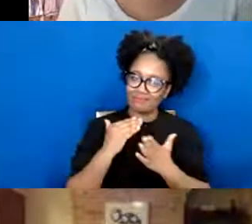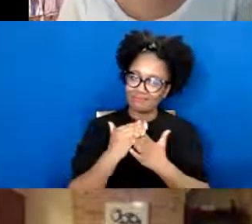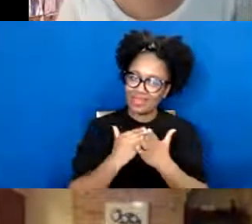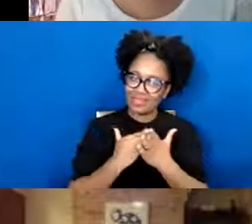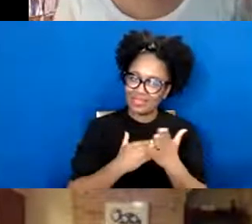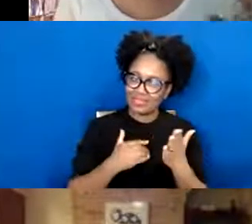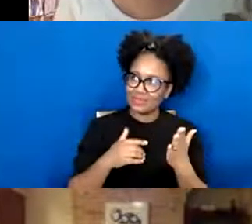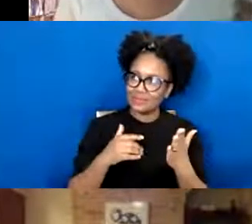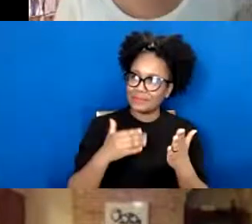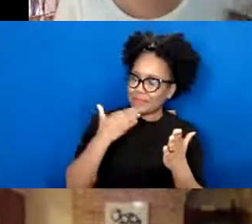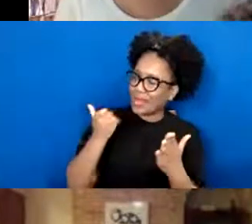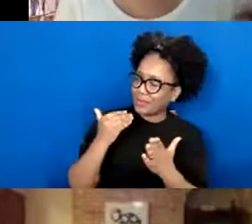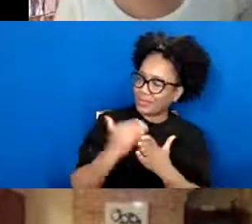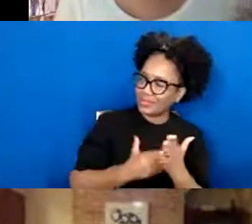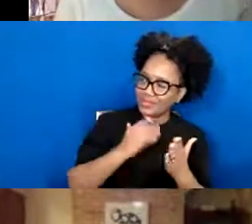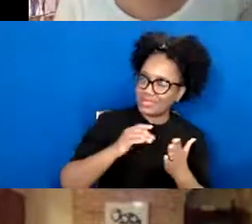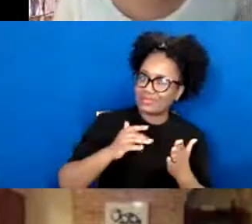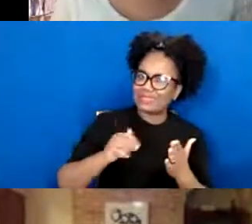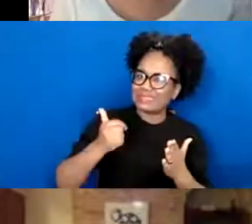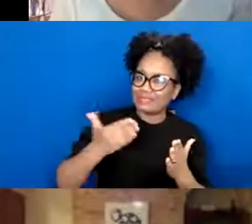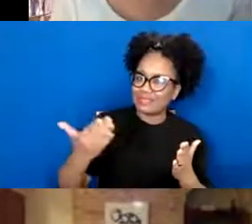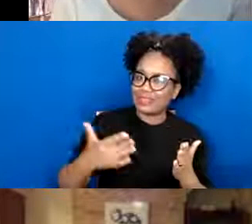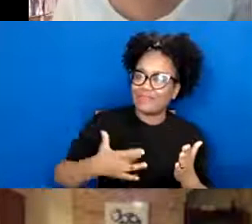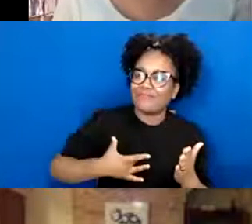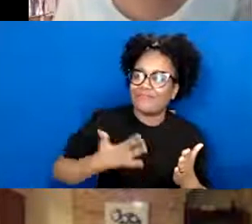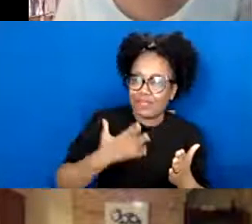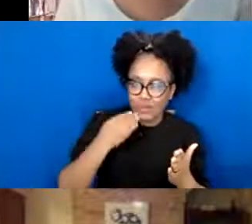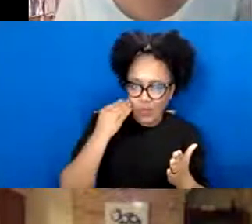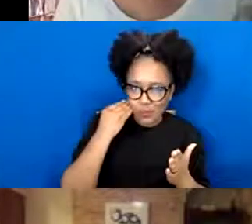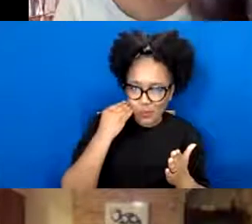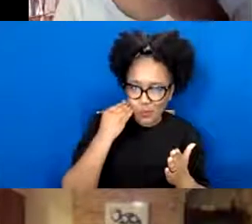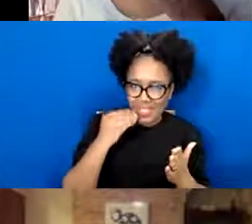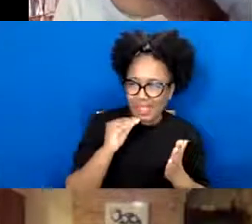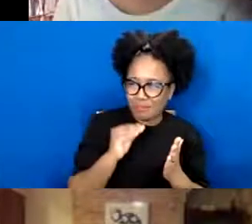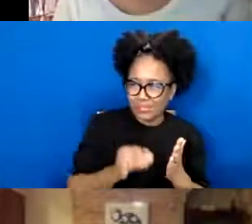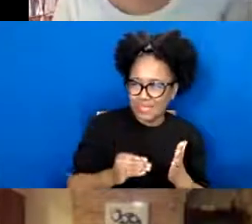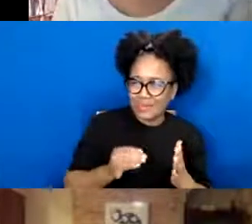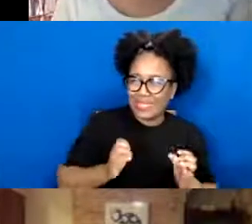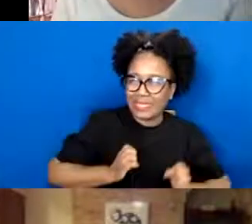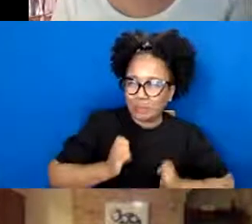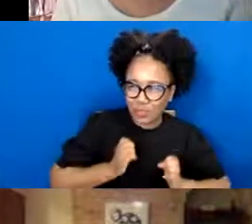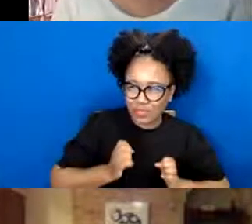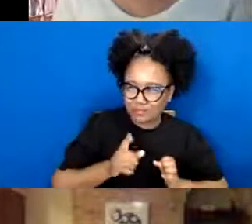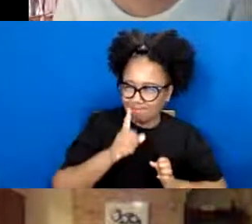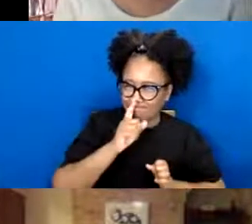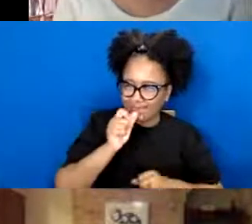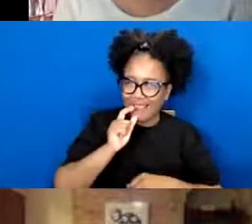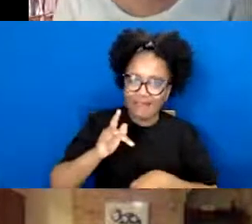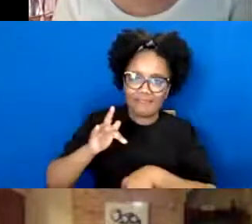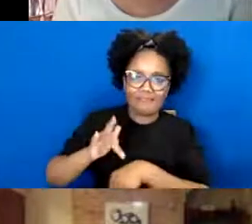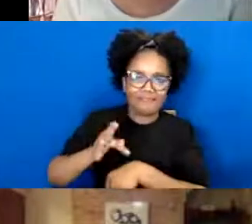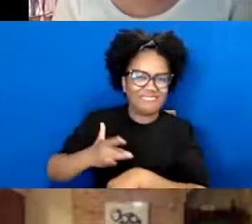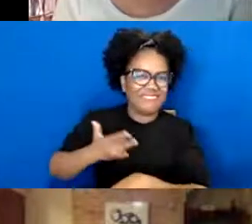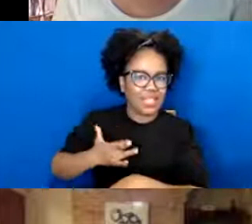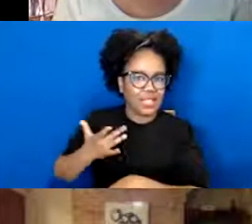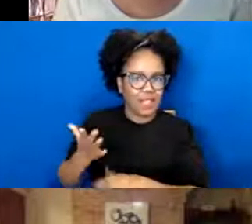home. And I went with emotions, not textures. Okay. So